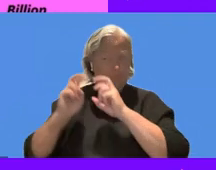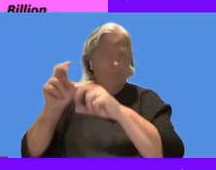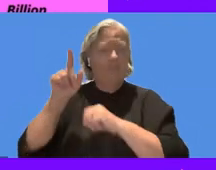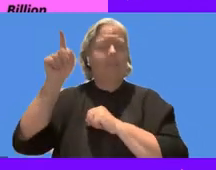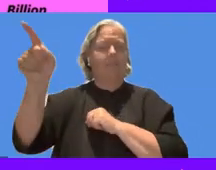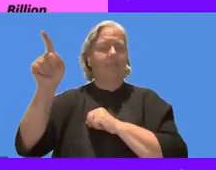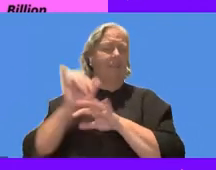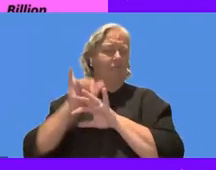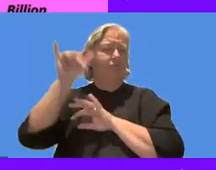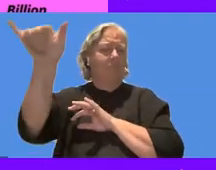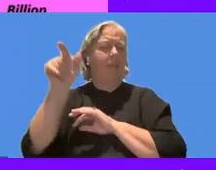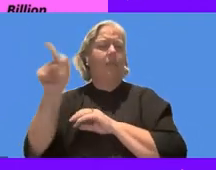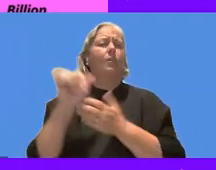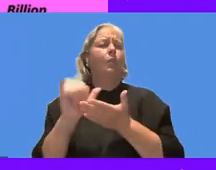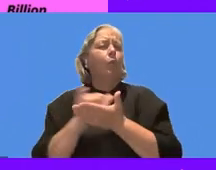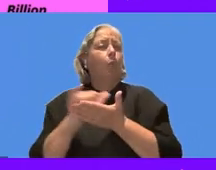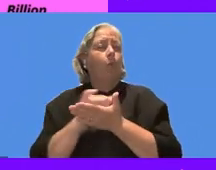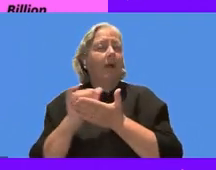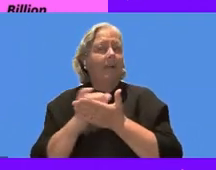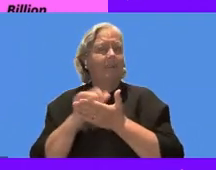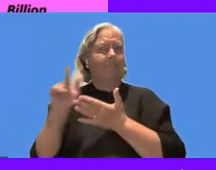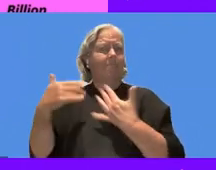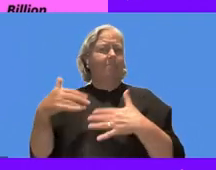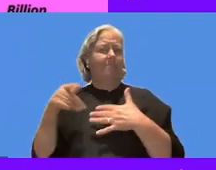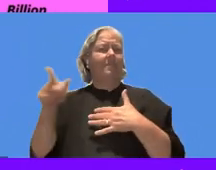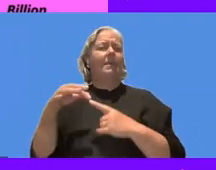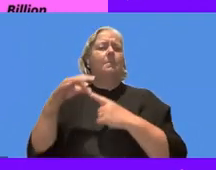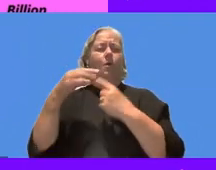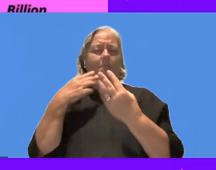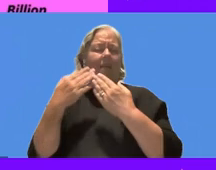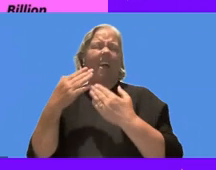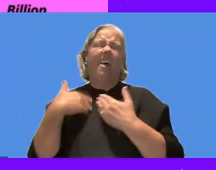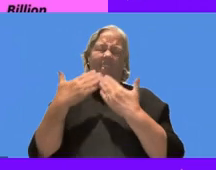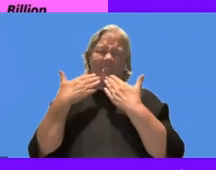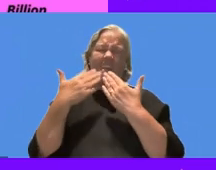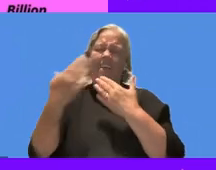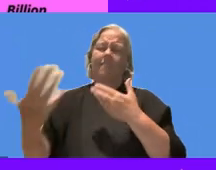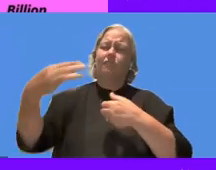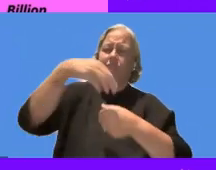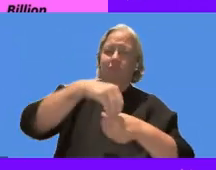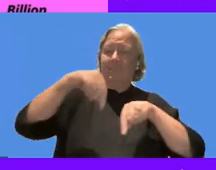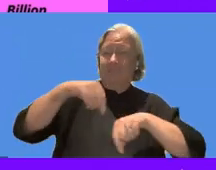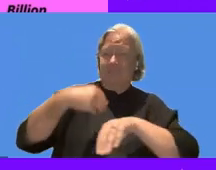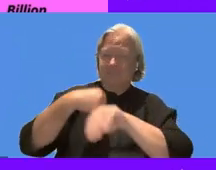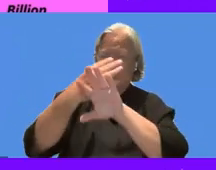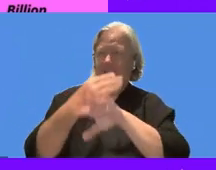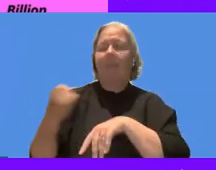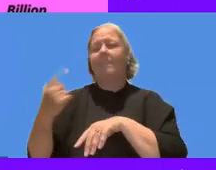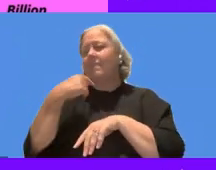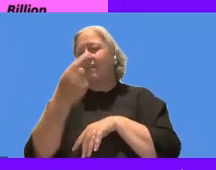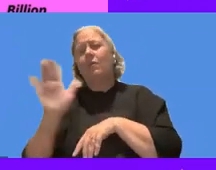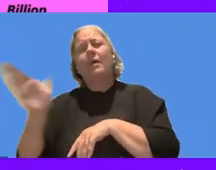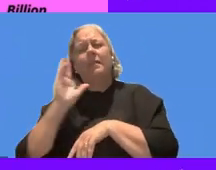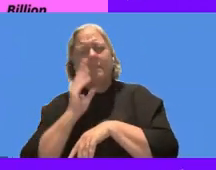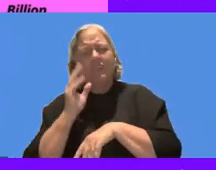we're really grateful that she's able to join us online today to talk a little bit about her experiences and insights as